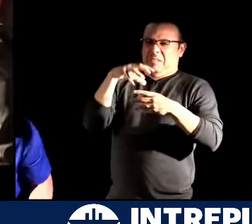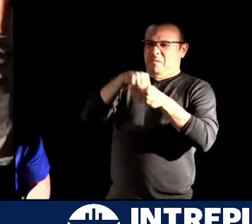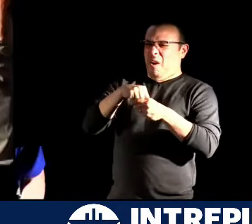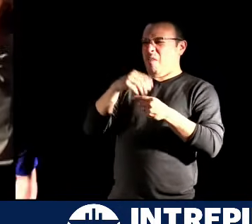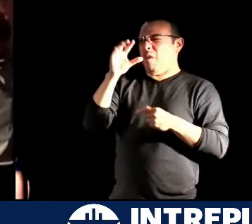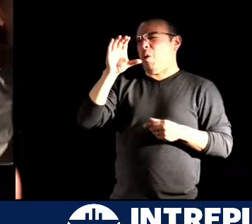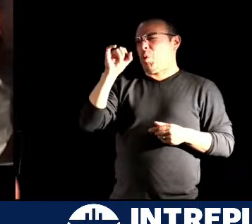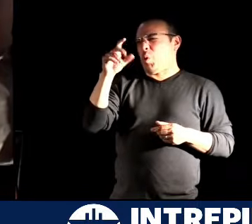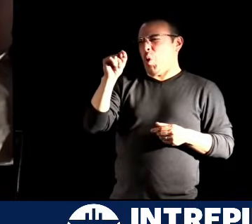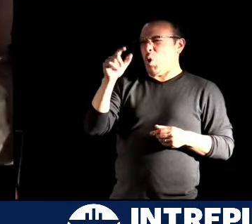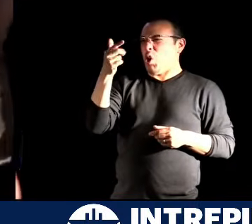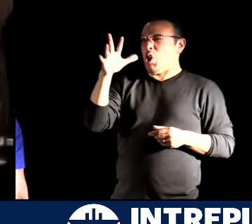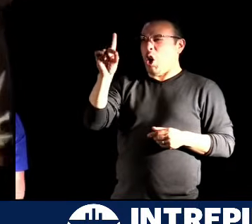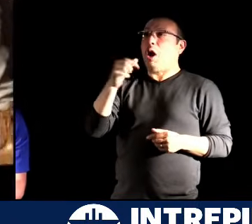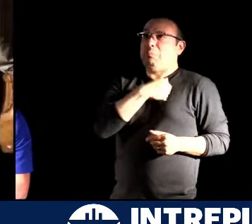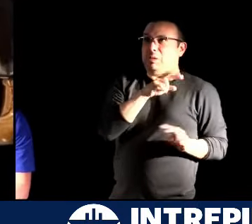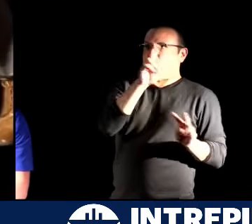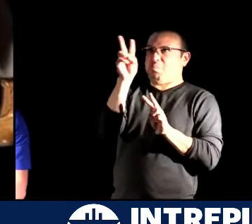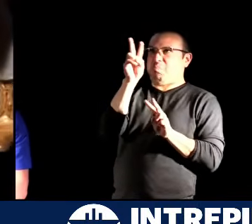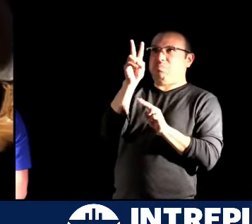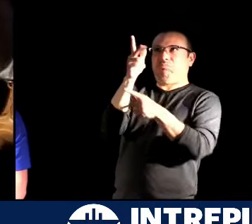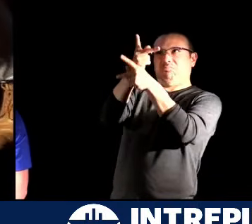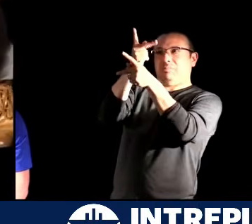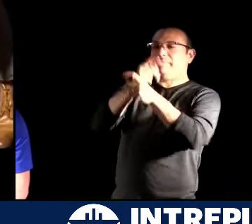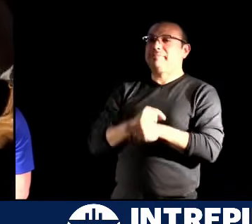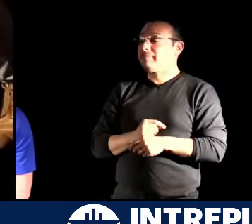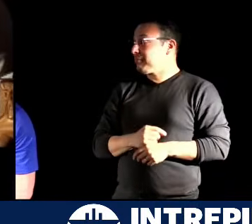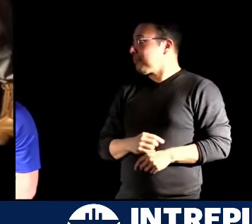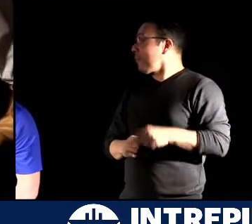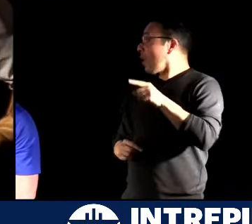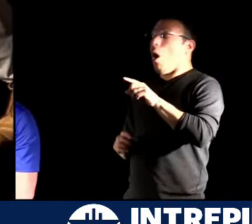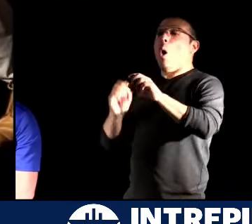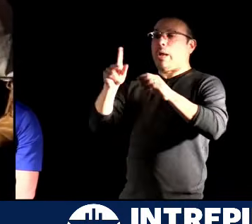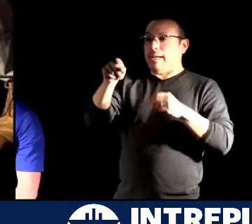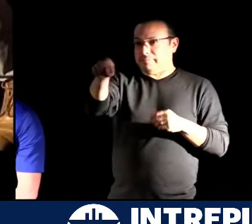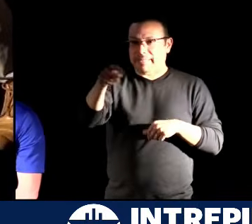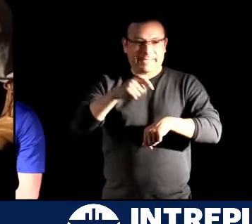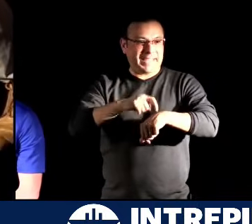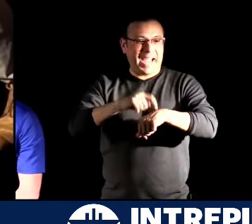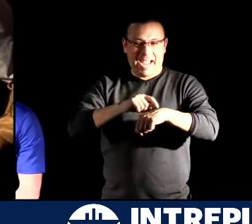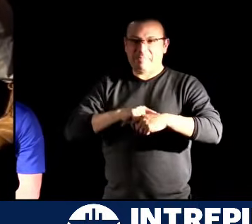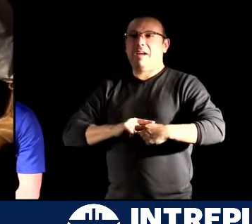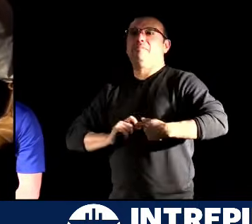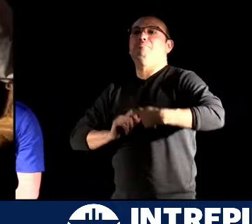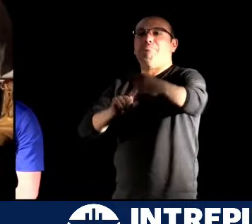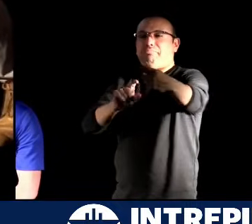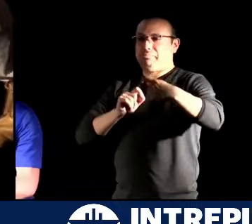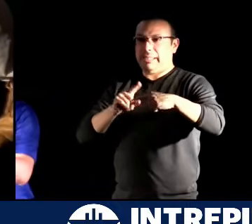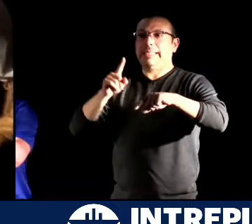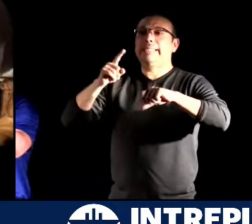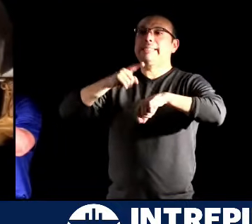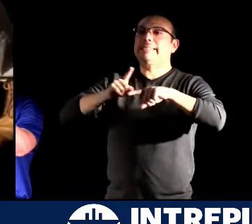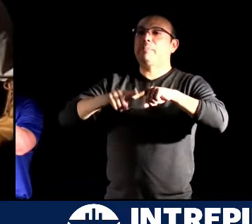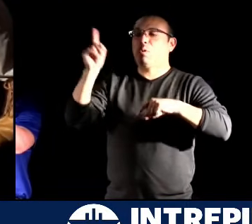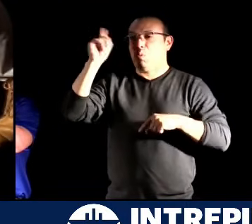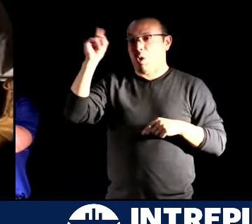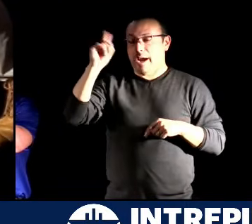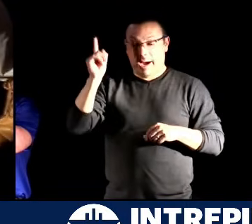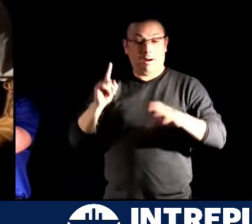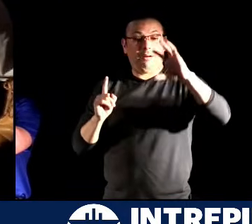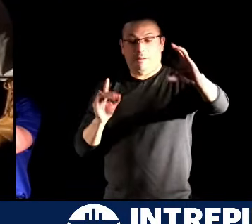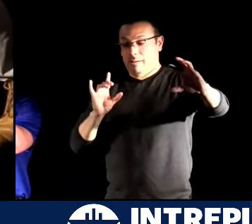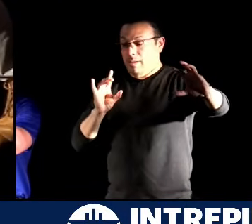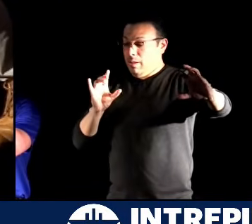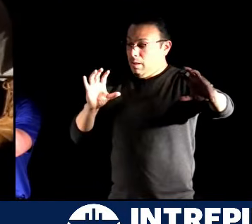presentation. Thank you. Yeah, so the round trip light time question that you had. Yeah, it depends on where it is, because the Earth is going around the